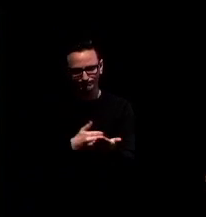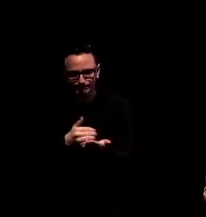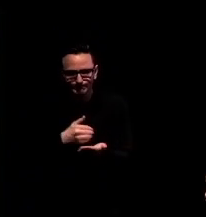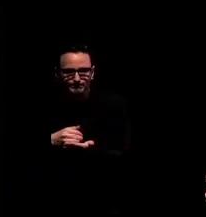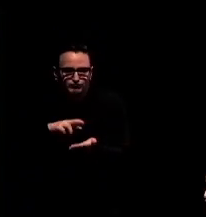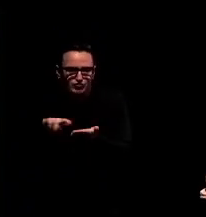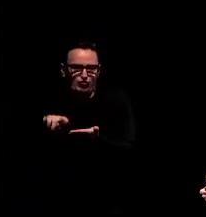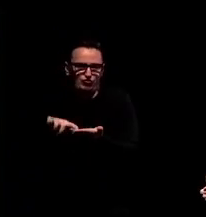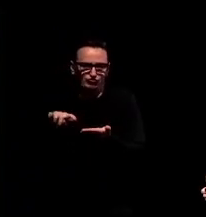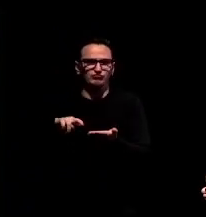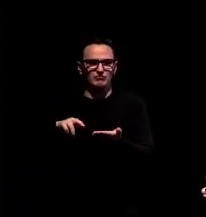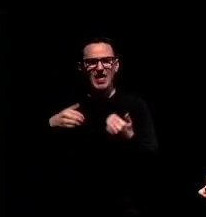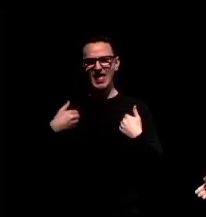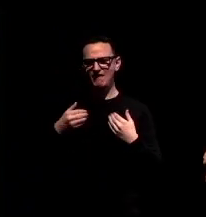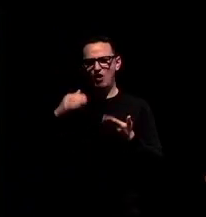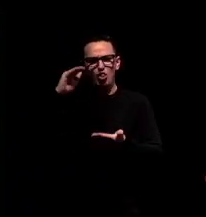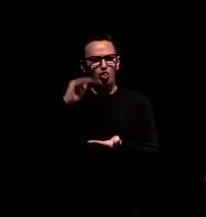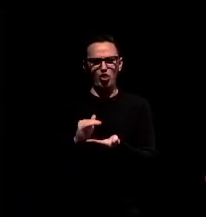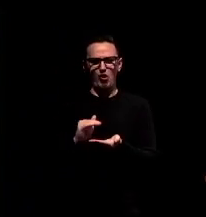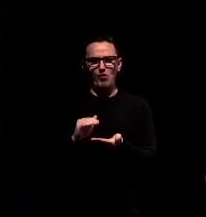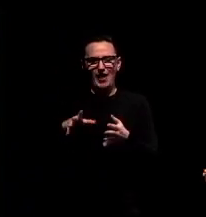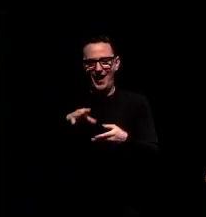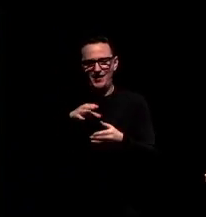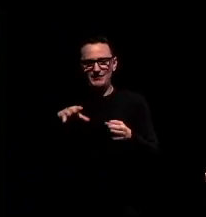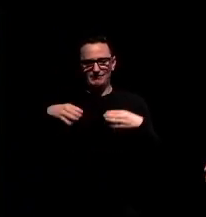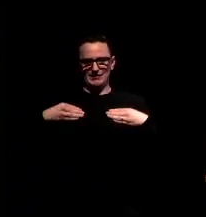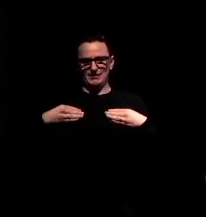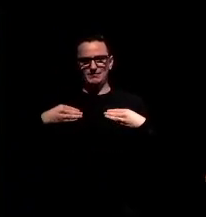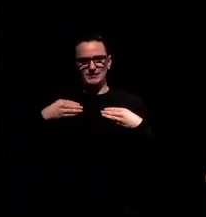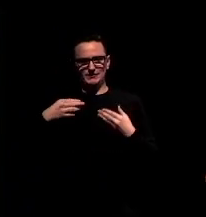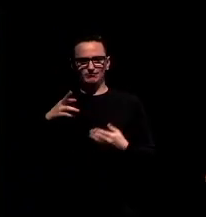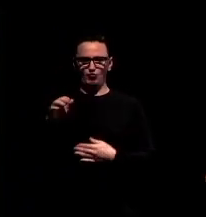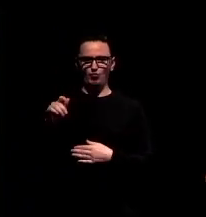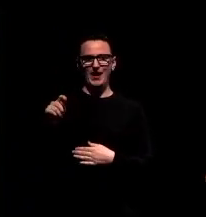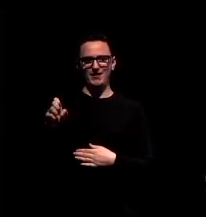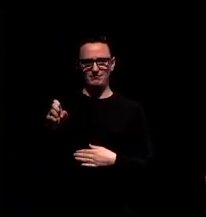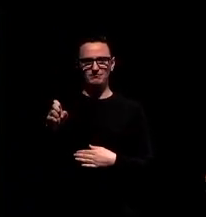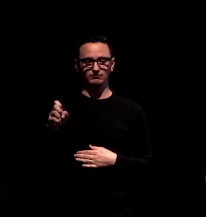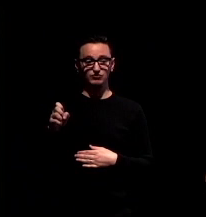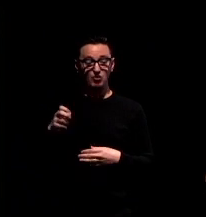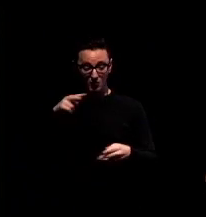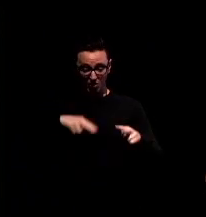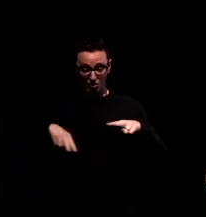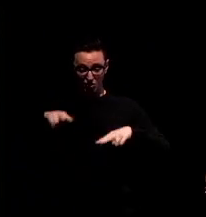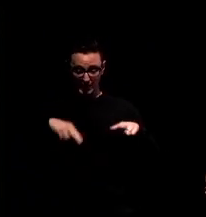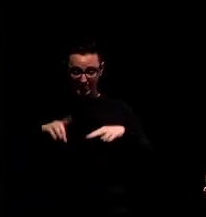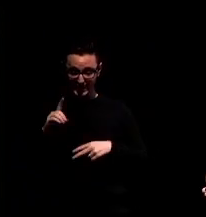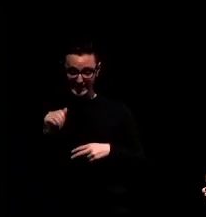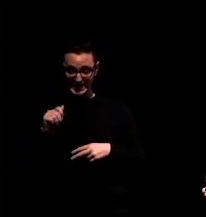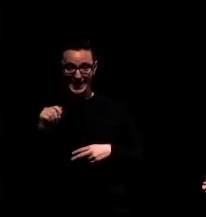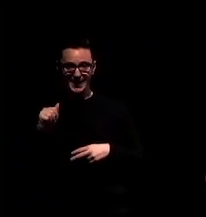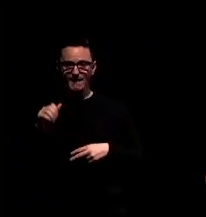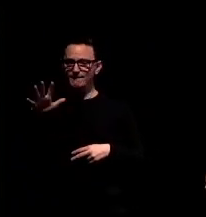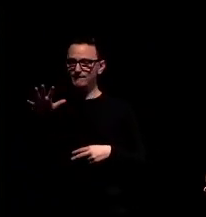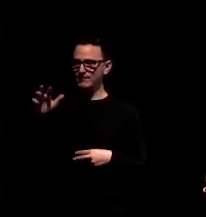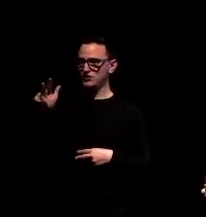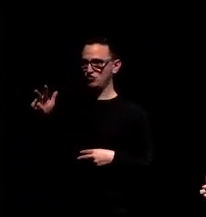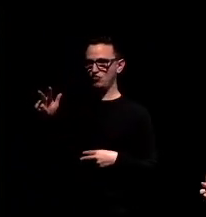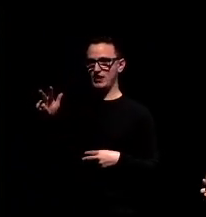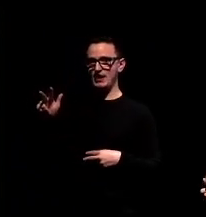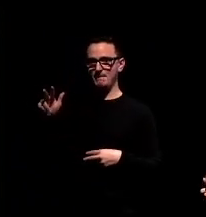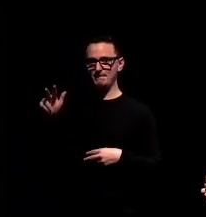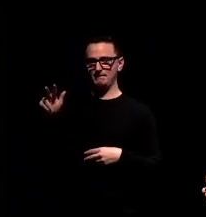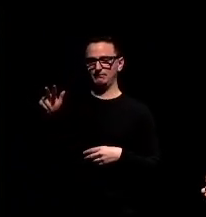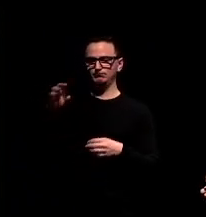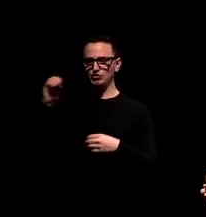have a very low acceptance rate there. But then when we look at the BIPOC communities, one of the data points was 53% of people who are Black did